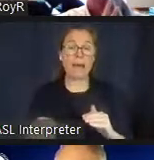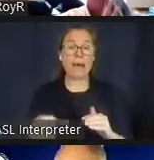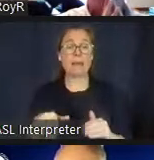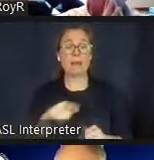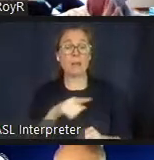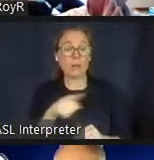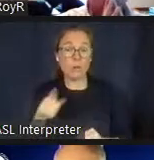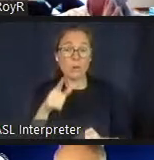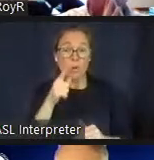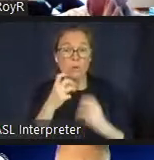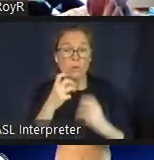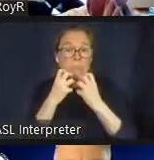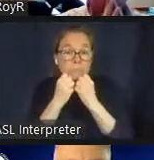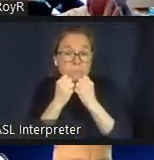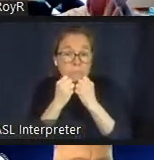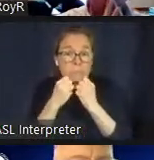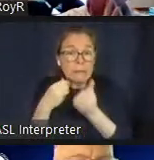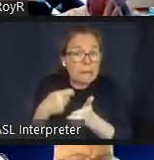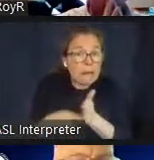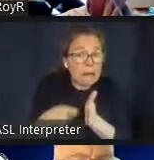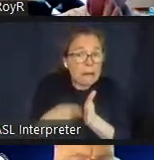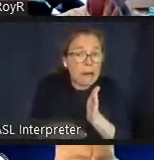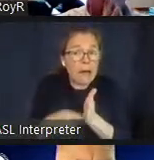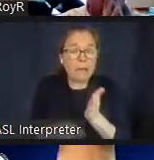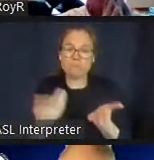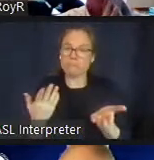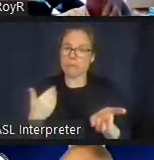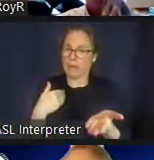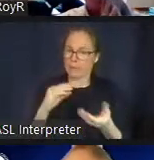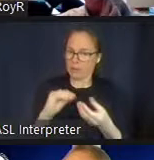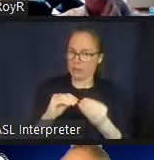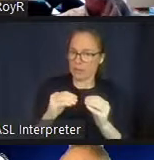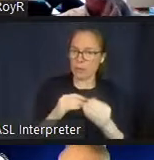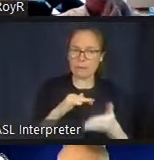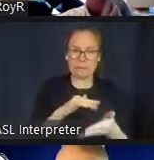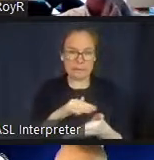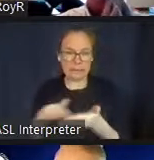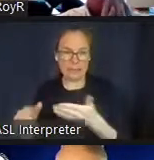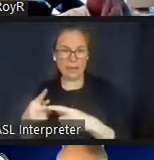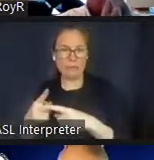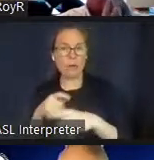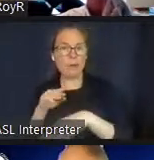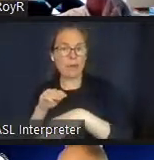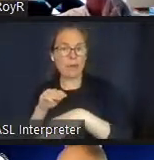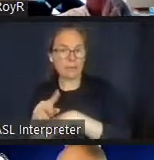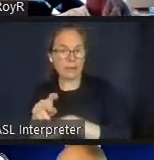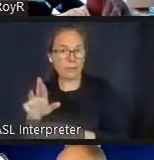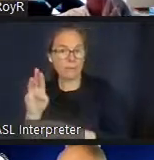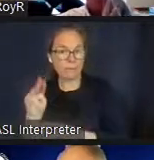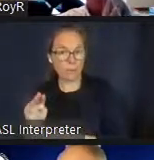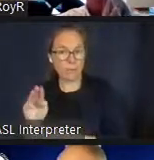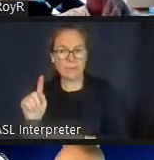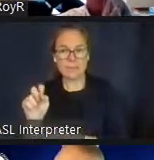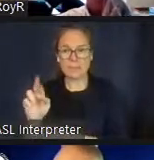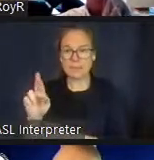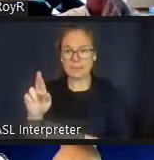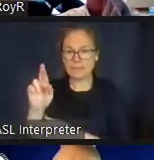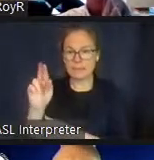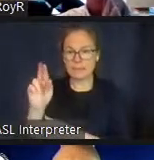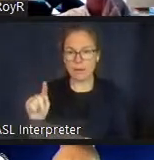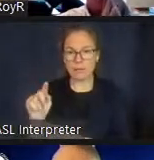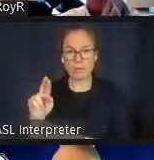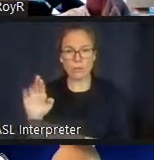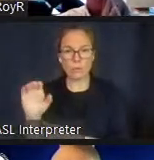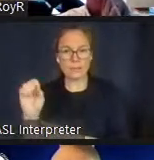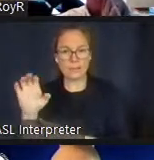how much it's going to cost, studies by the advisory firm Stout Resus Ross show that right